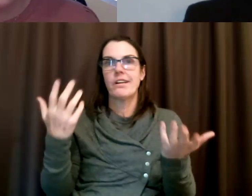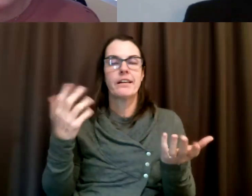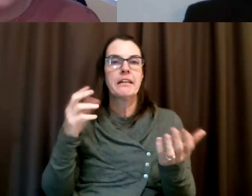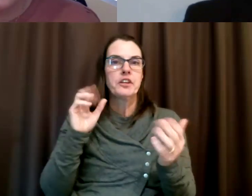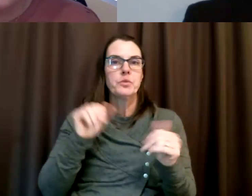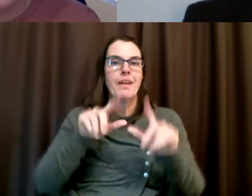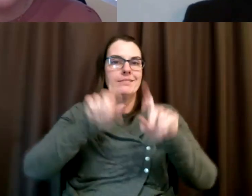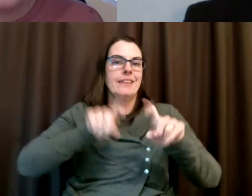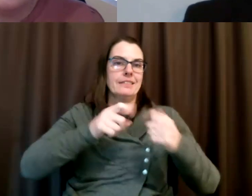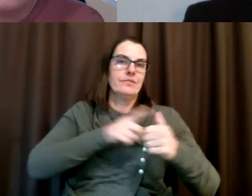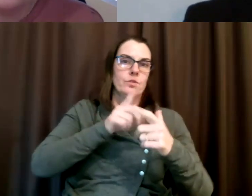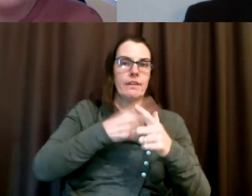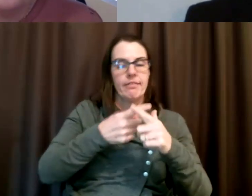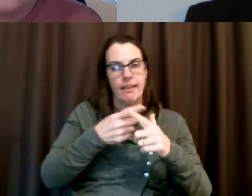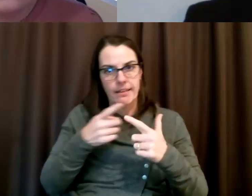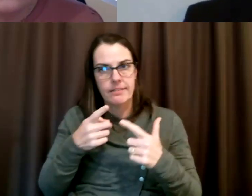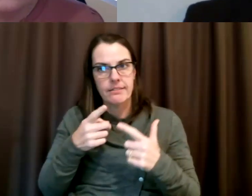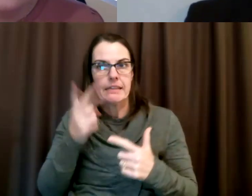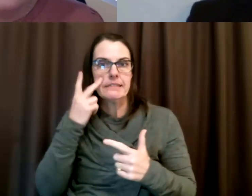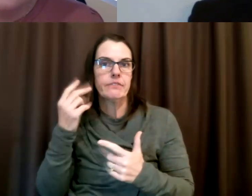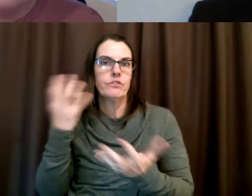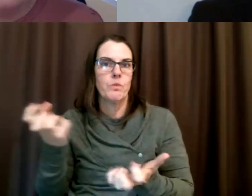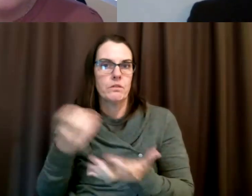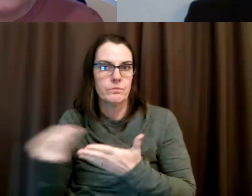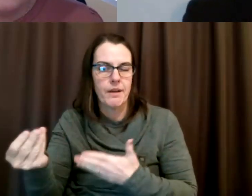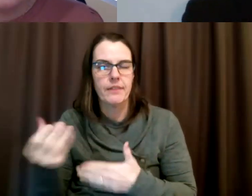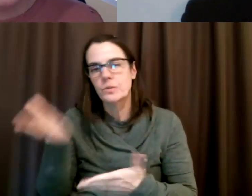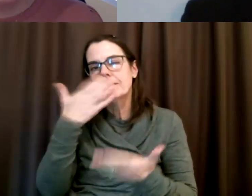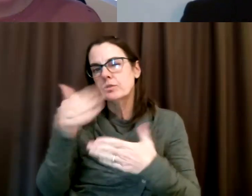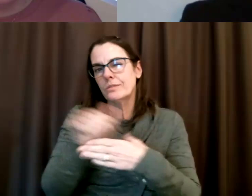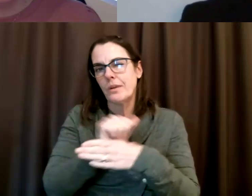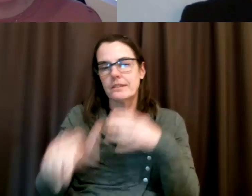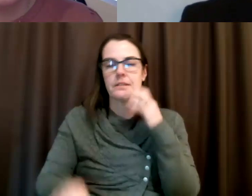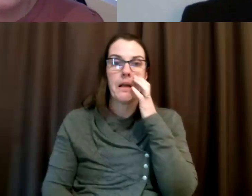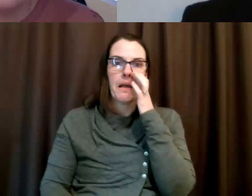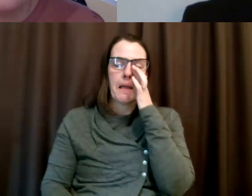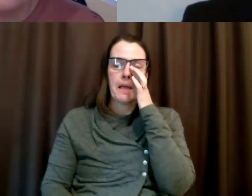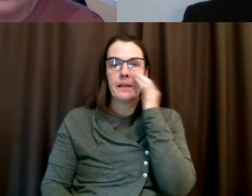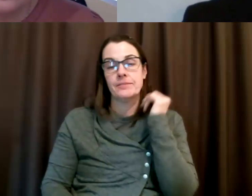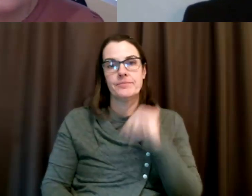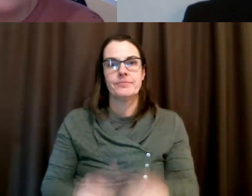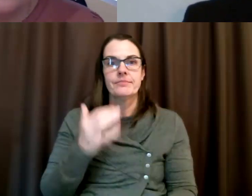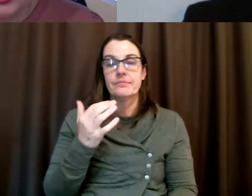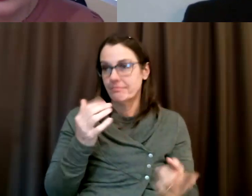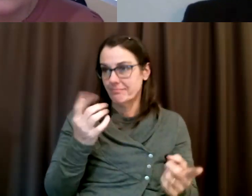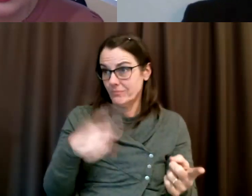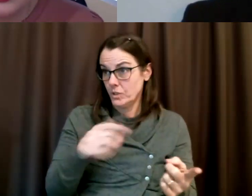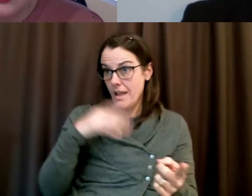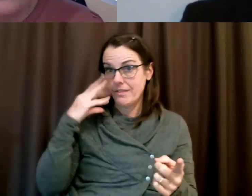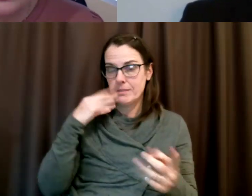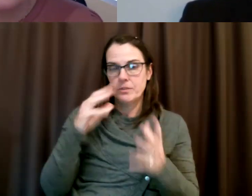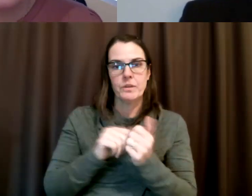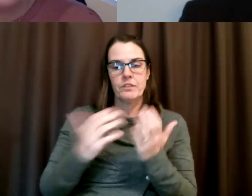needs, is a good practice. Has anyone any experience with fresh books